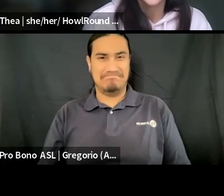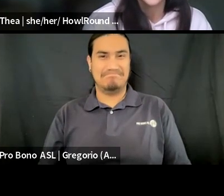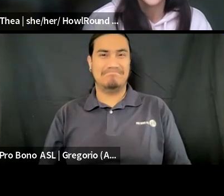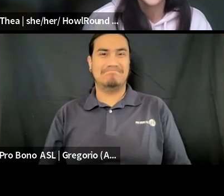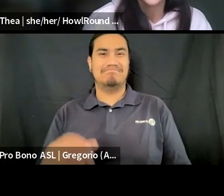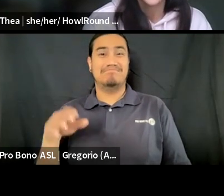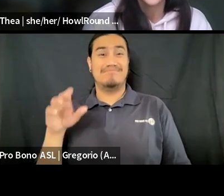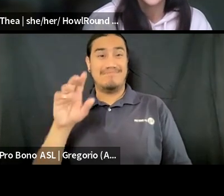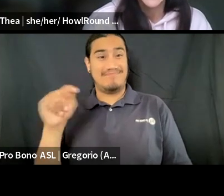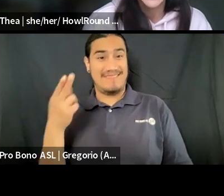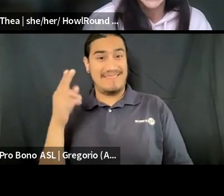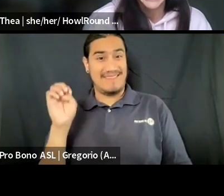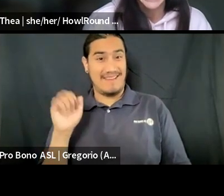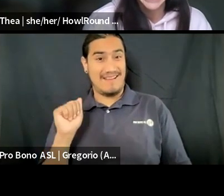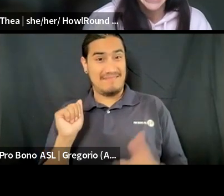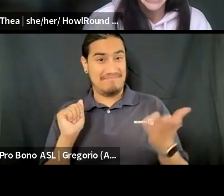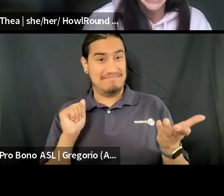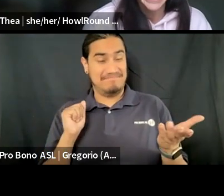Thea?